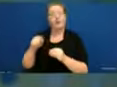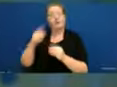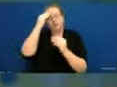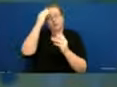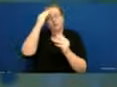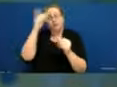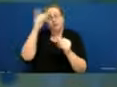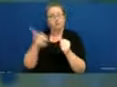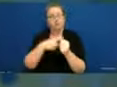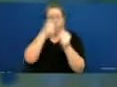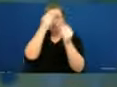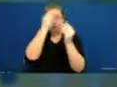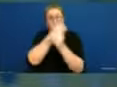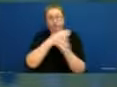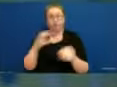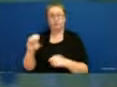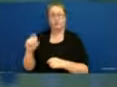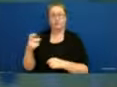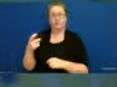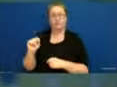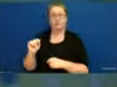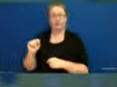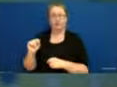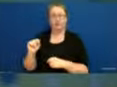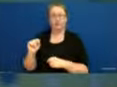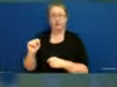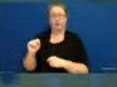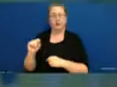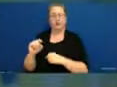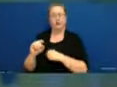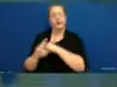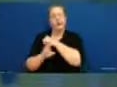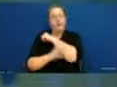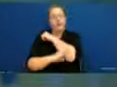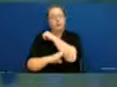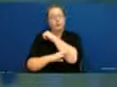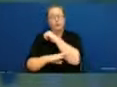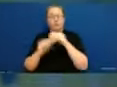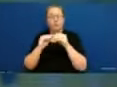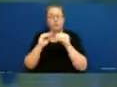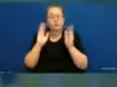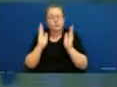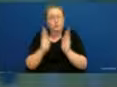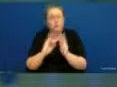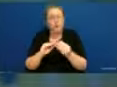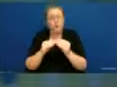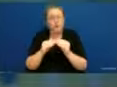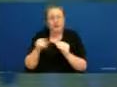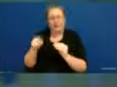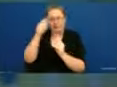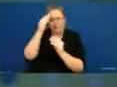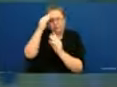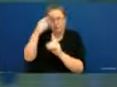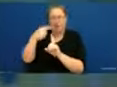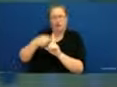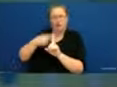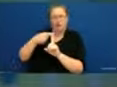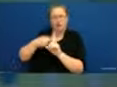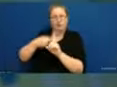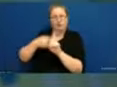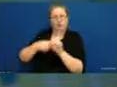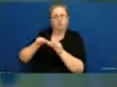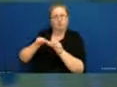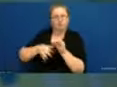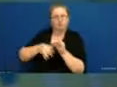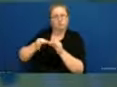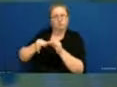this information in September, and because we have smaller numbers at that smaller geographic area, we update this